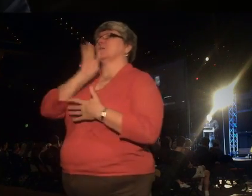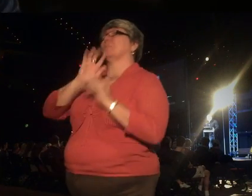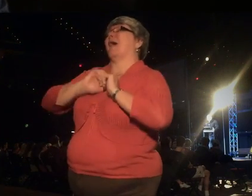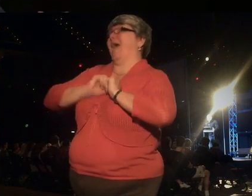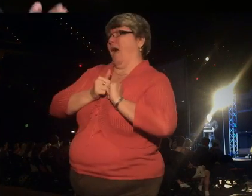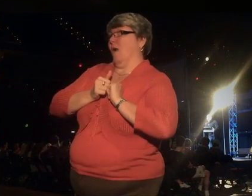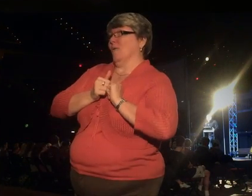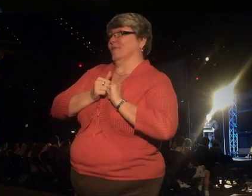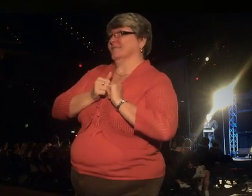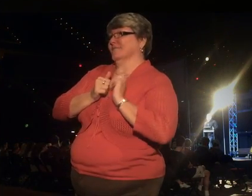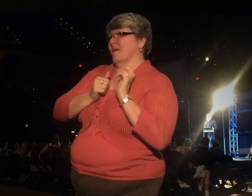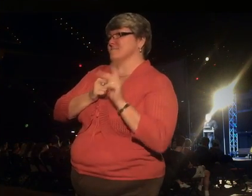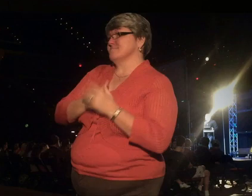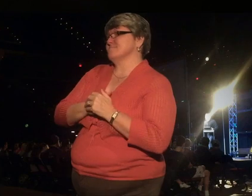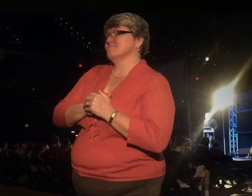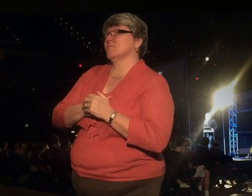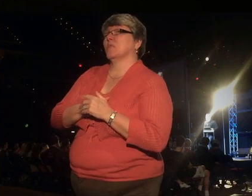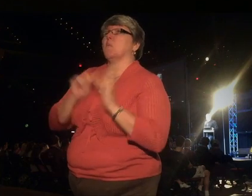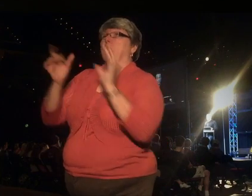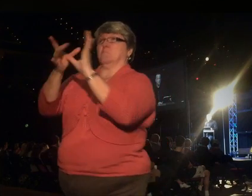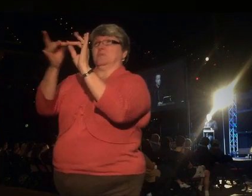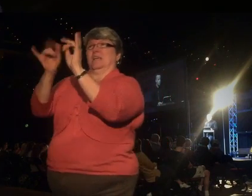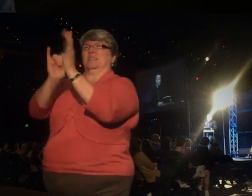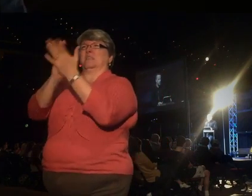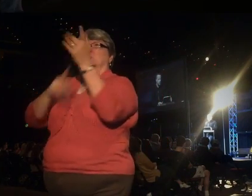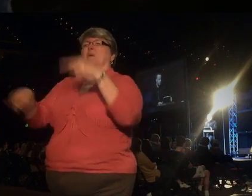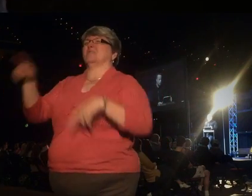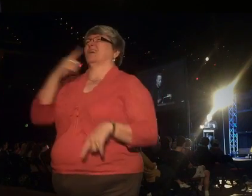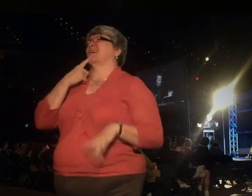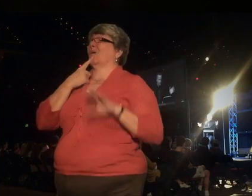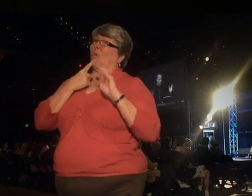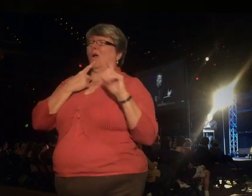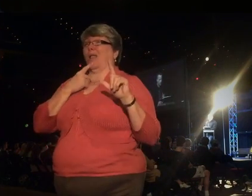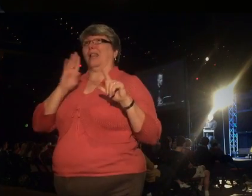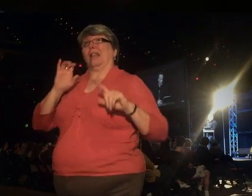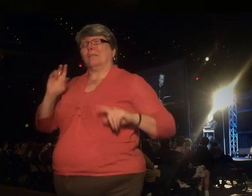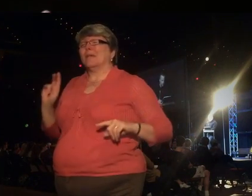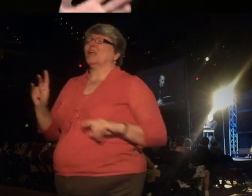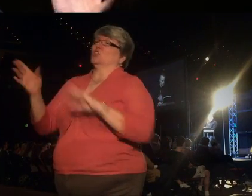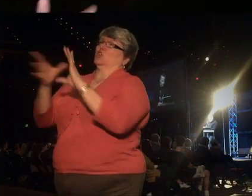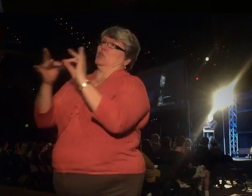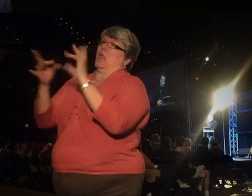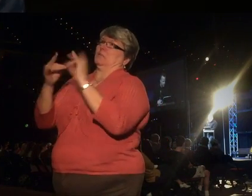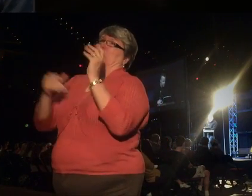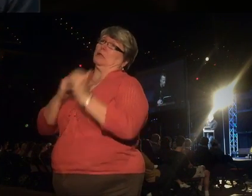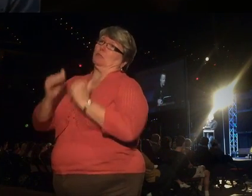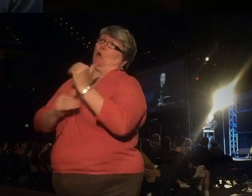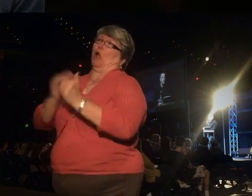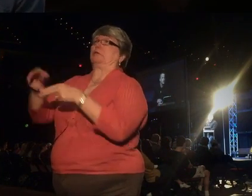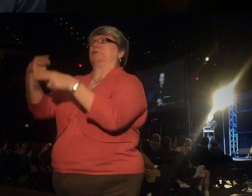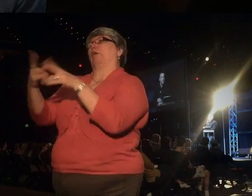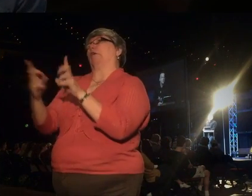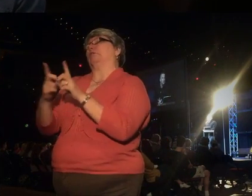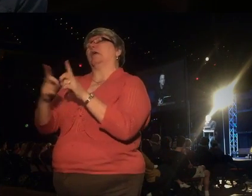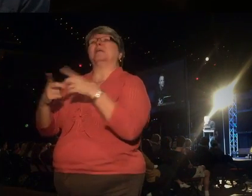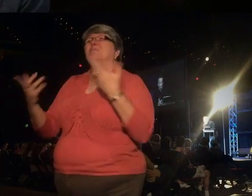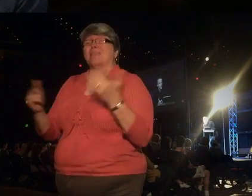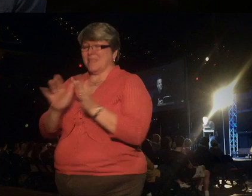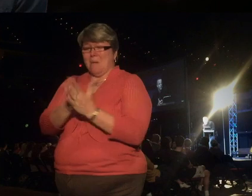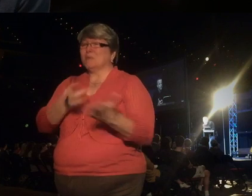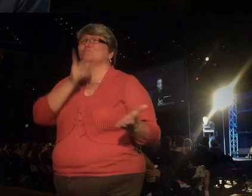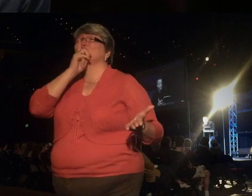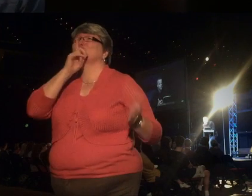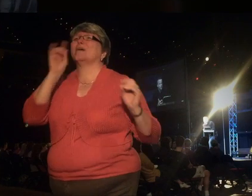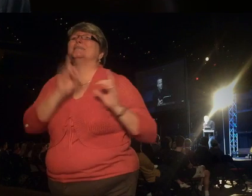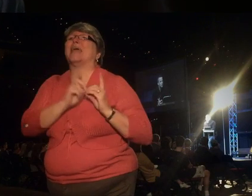week's about how, right? Now, as soon as I say that, I know some of you might say, well, Ben, okay, you're telling us about this process called dating, but here's the thing. The